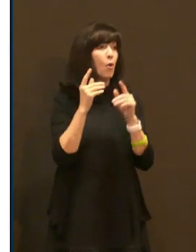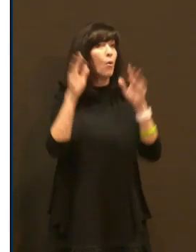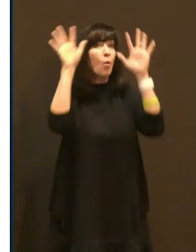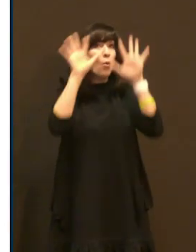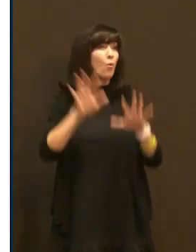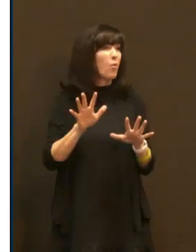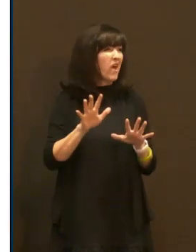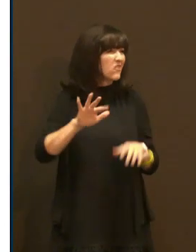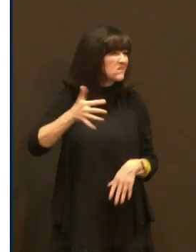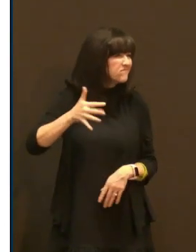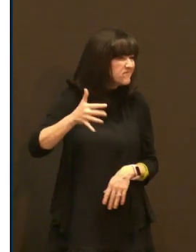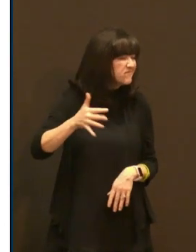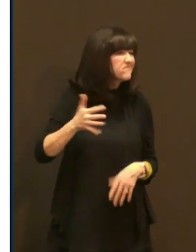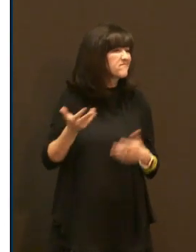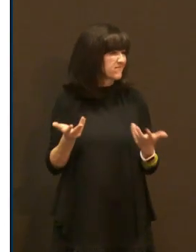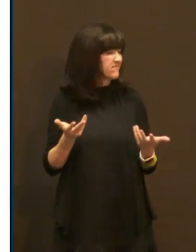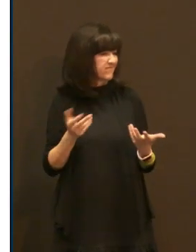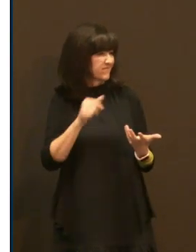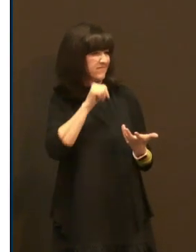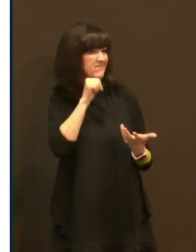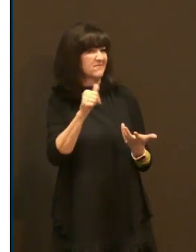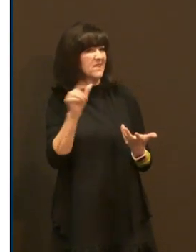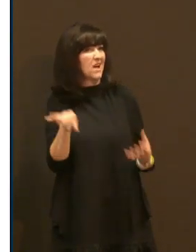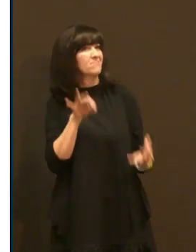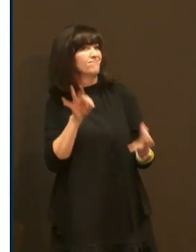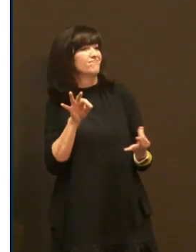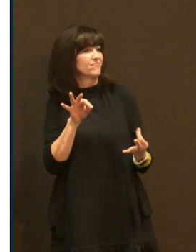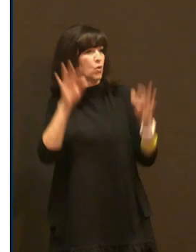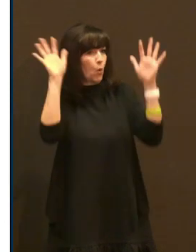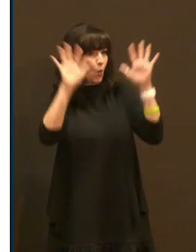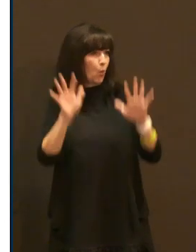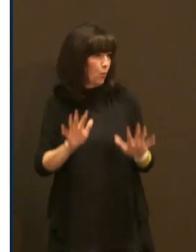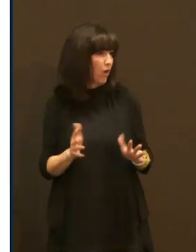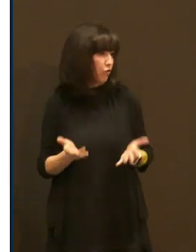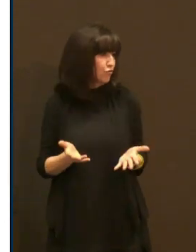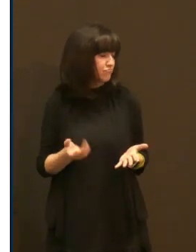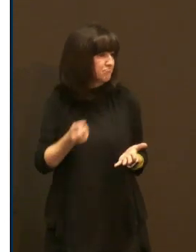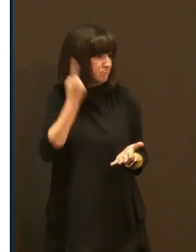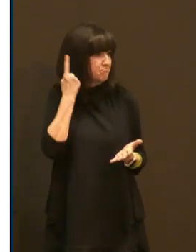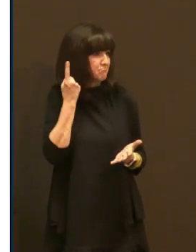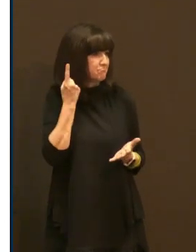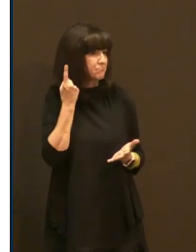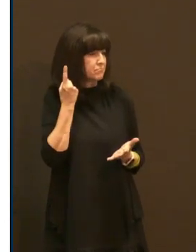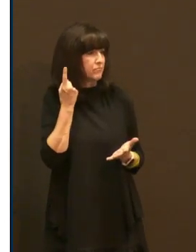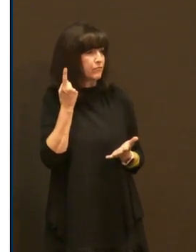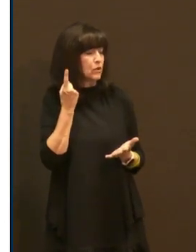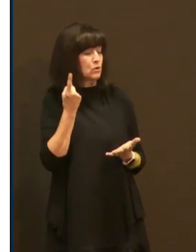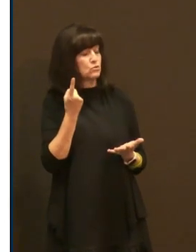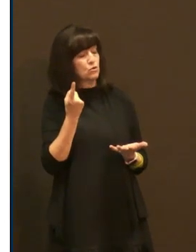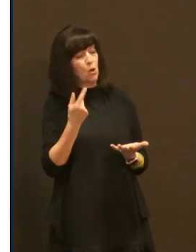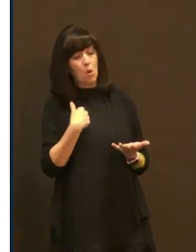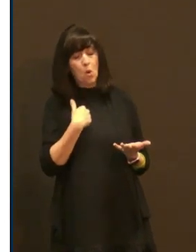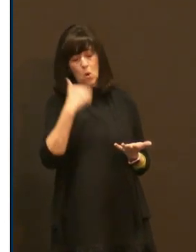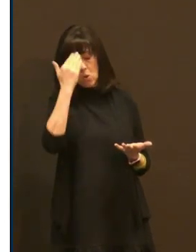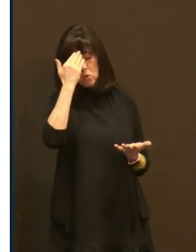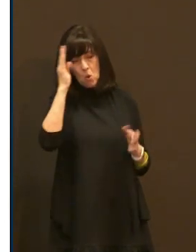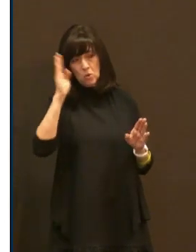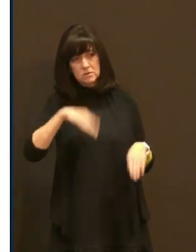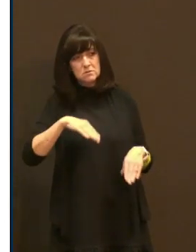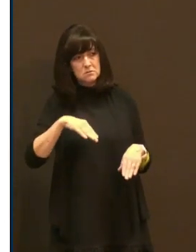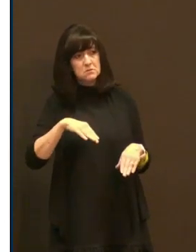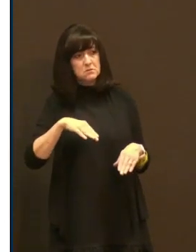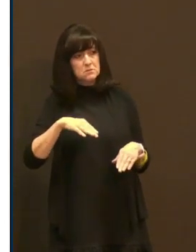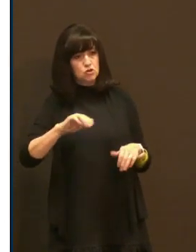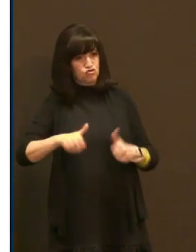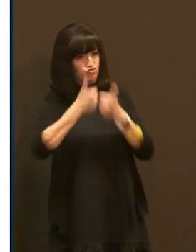moving into so to your question, it's just going to be more challenging. And how would you respond to